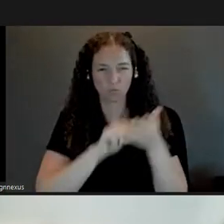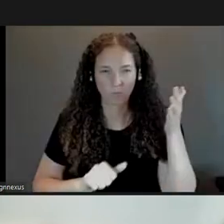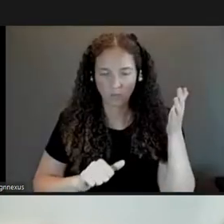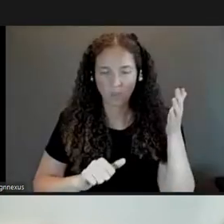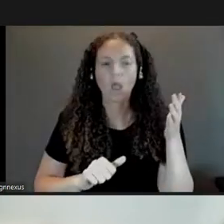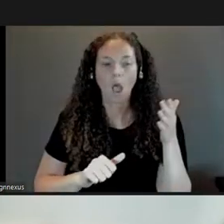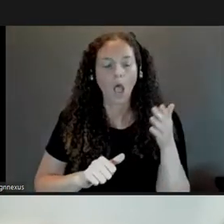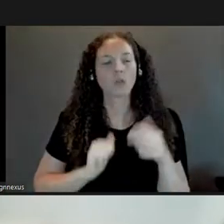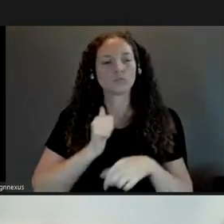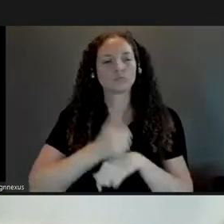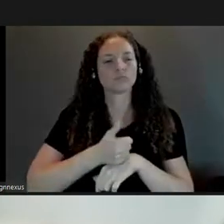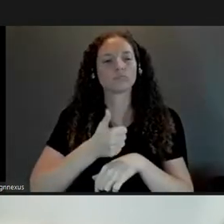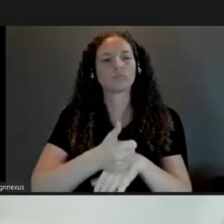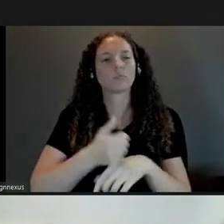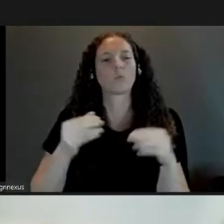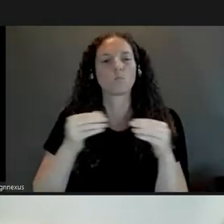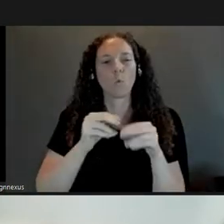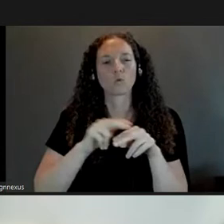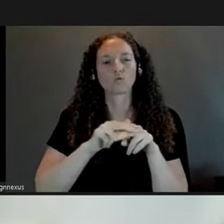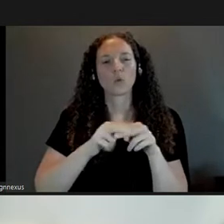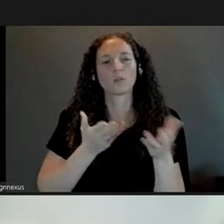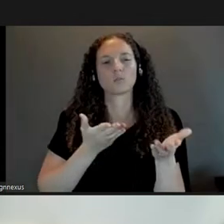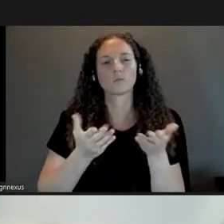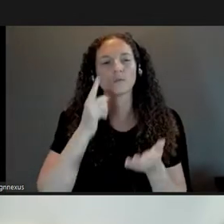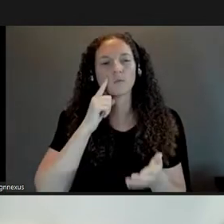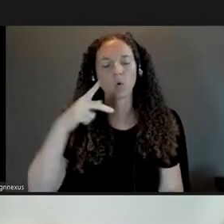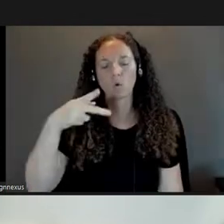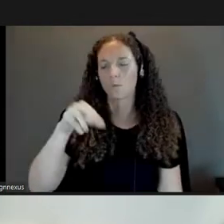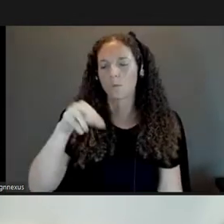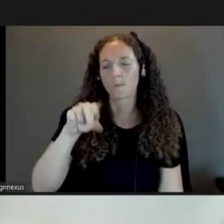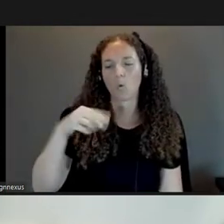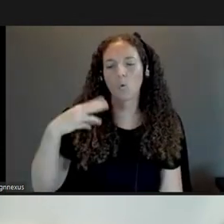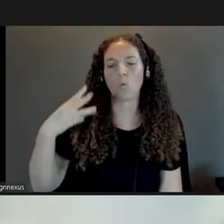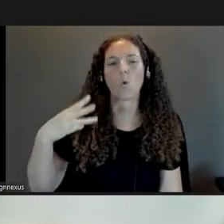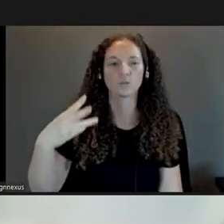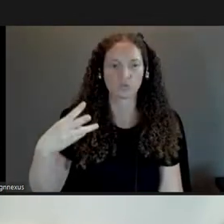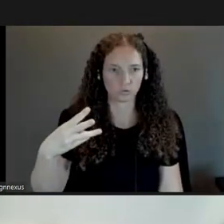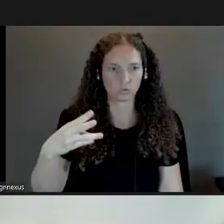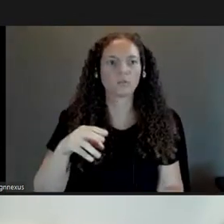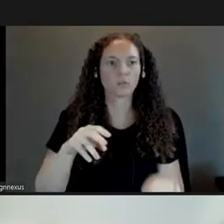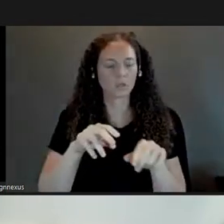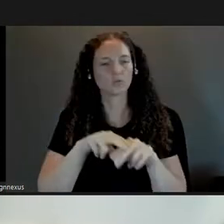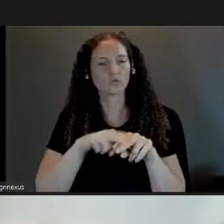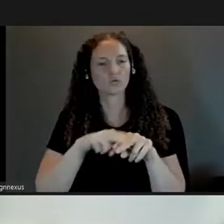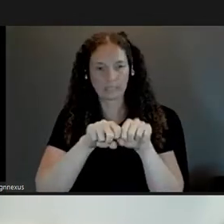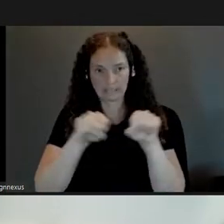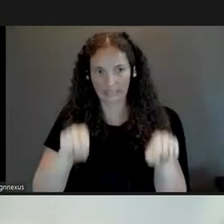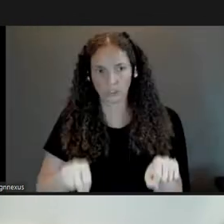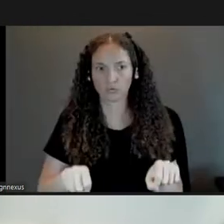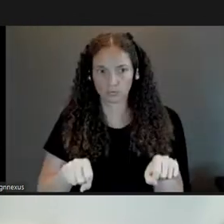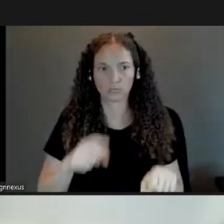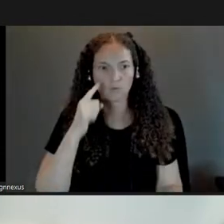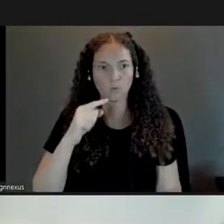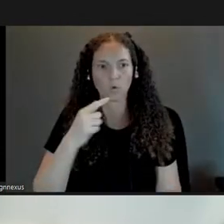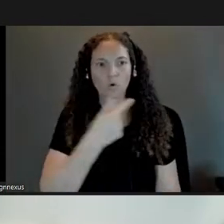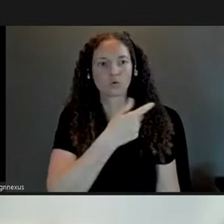service for the Port Washington train station for Great Neck and Port Washington residents. Thank you. Thank